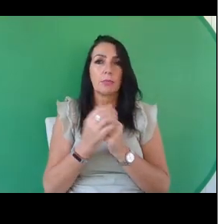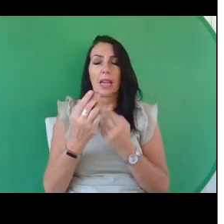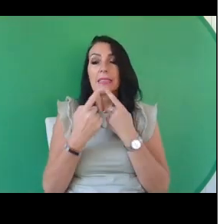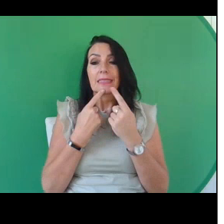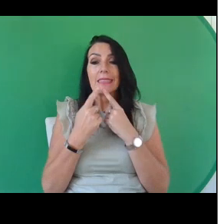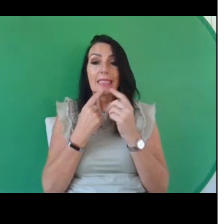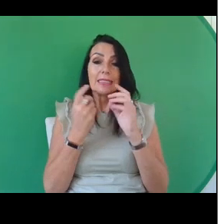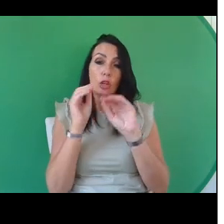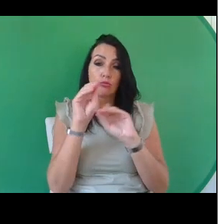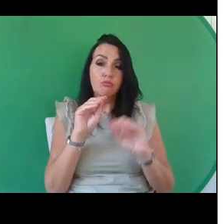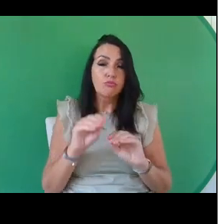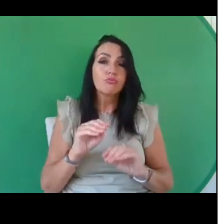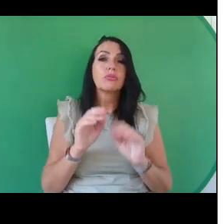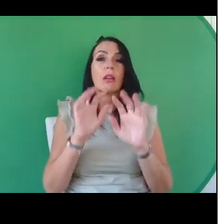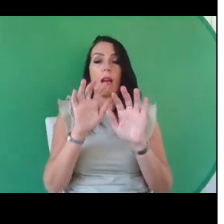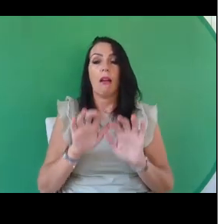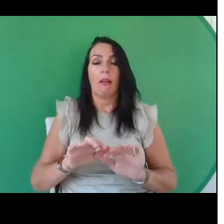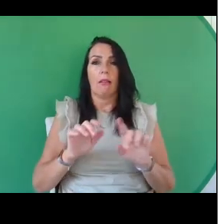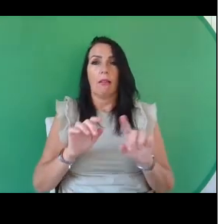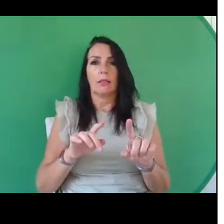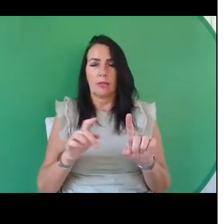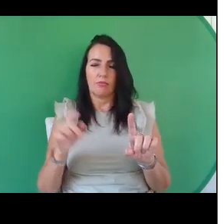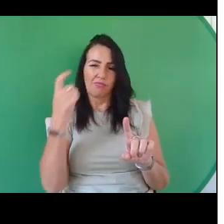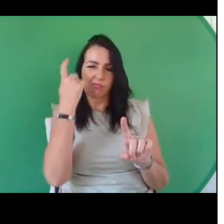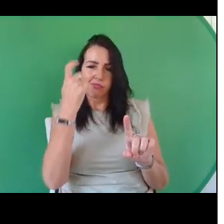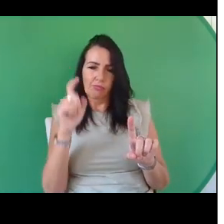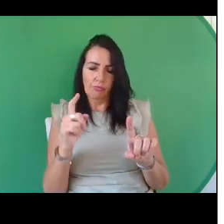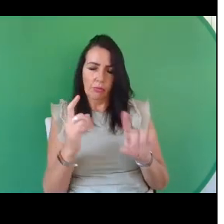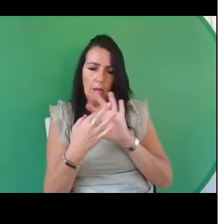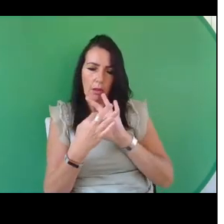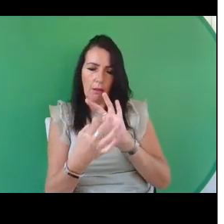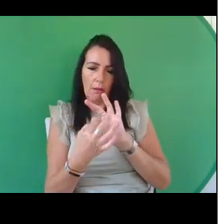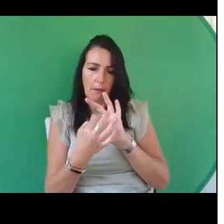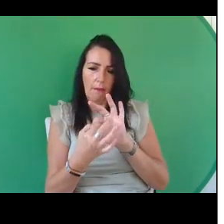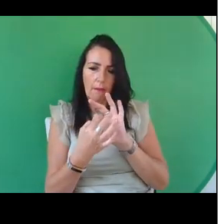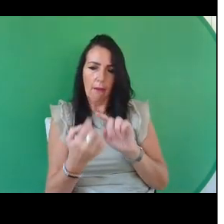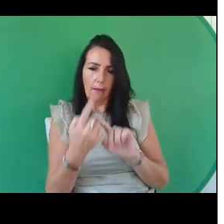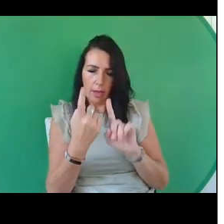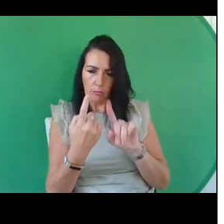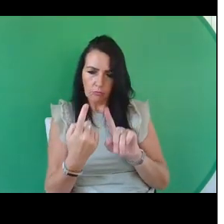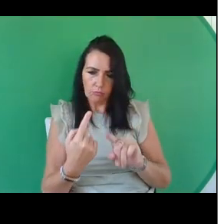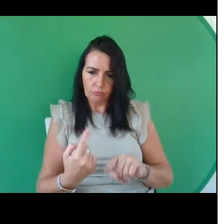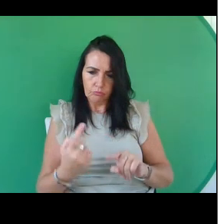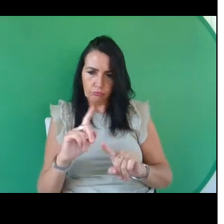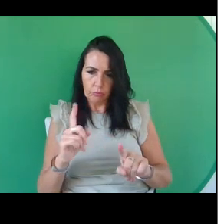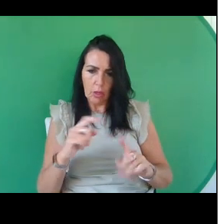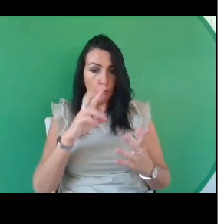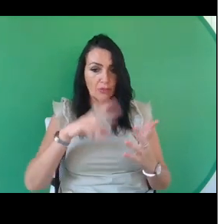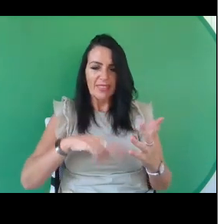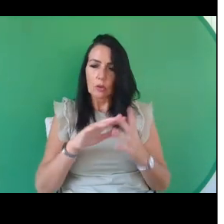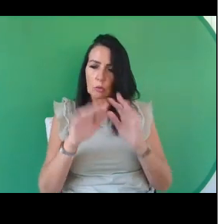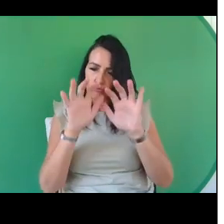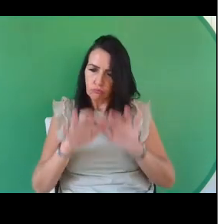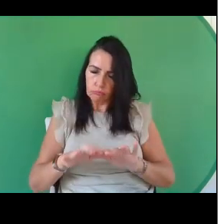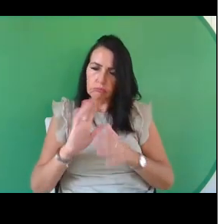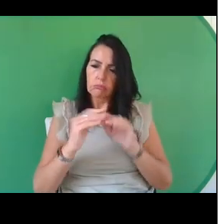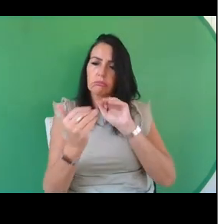when answering the questions has us investing and interacting with the data much more than by simply reading.